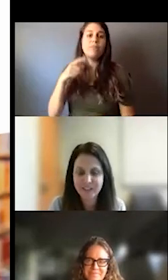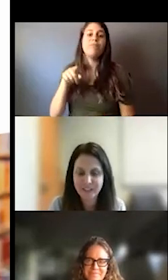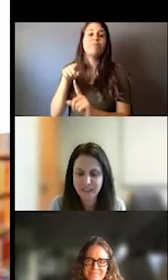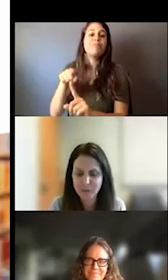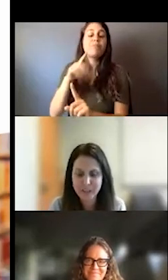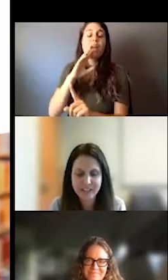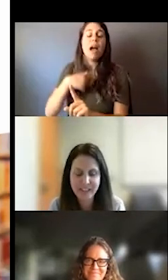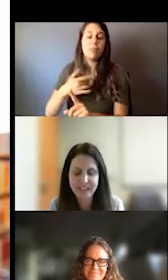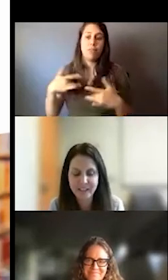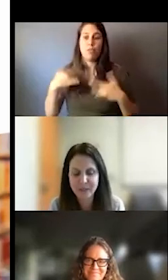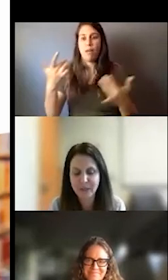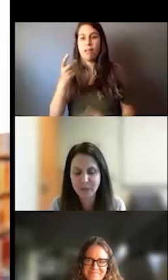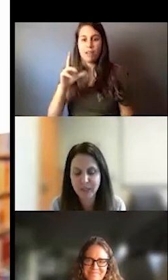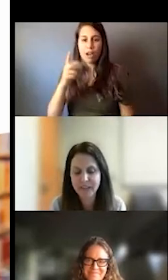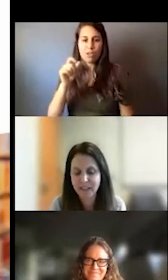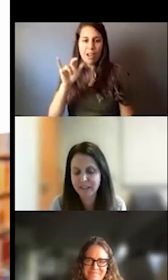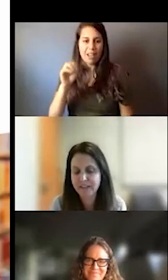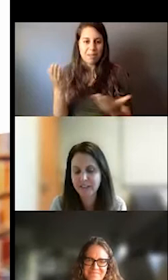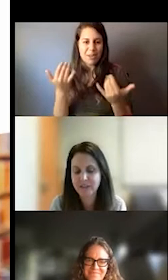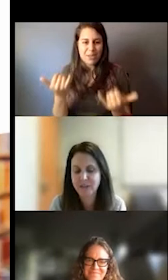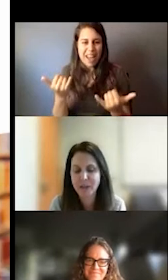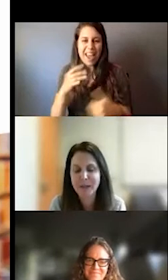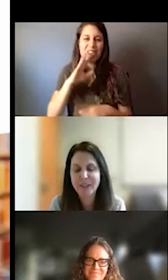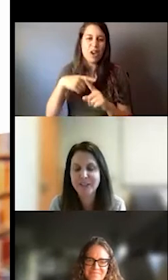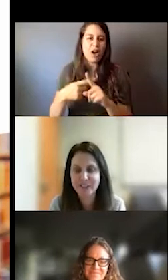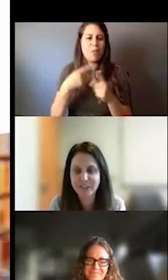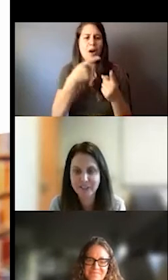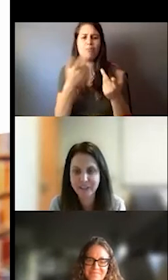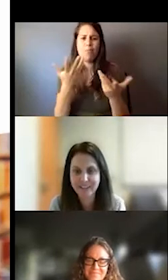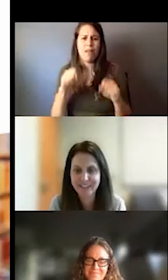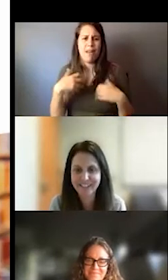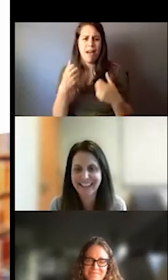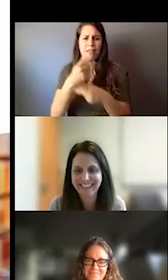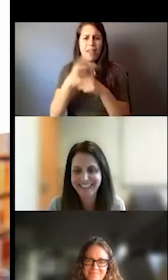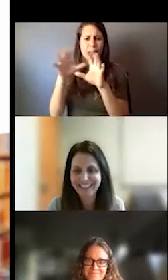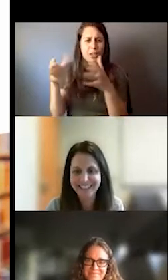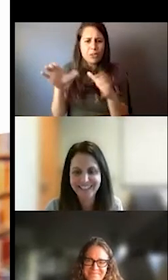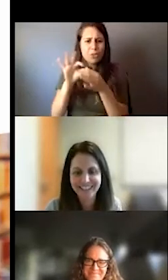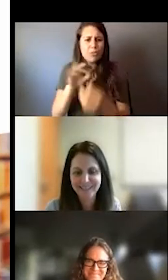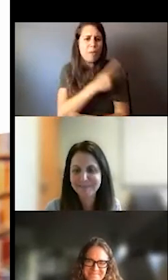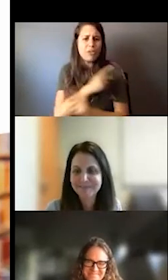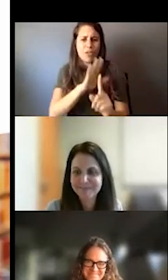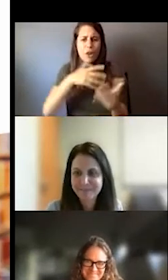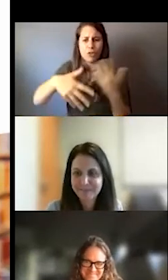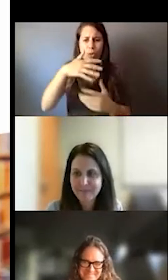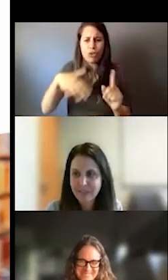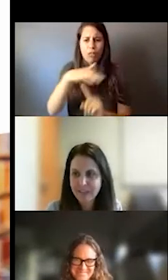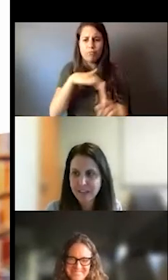have Dr. Gottlieb join us today to talk about what can the healthcare sector do about patient social conditions. Thank you, Dr. Gottlieb.